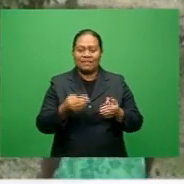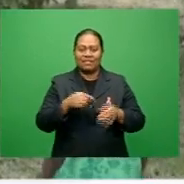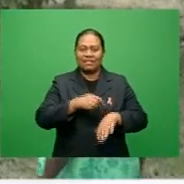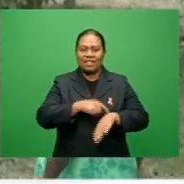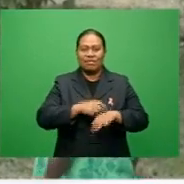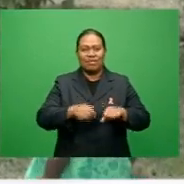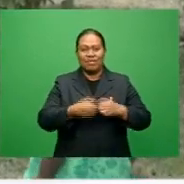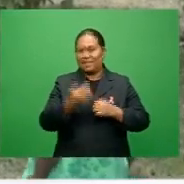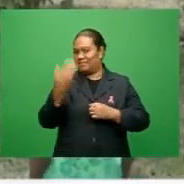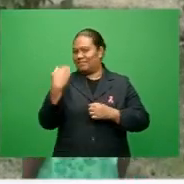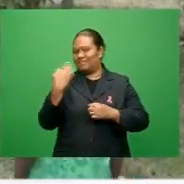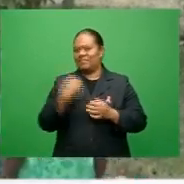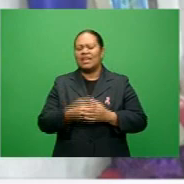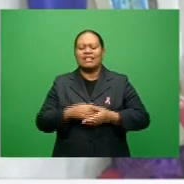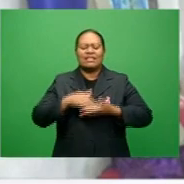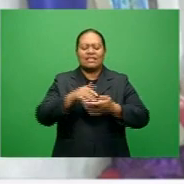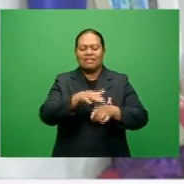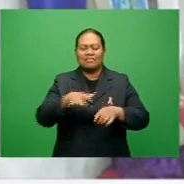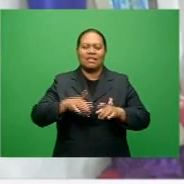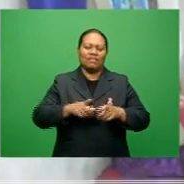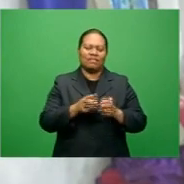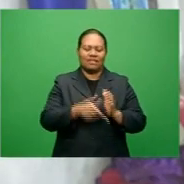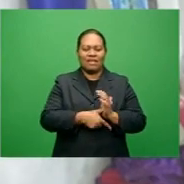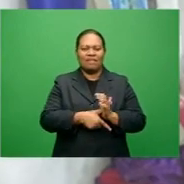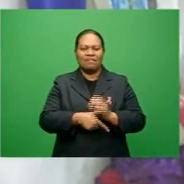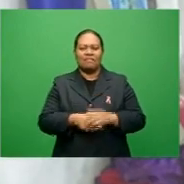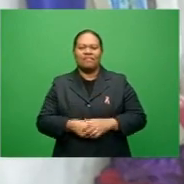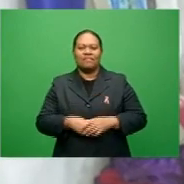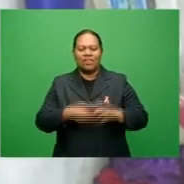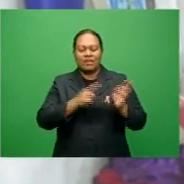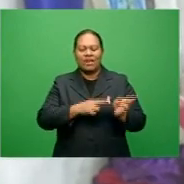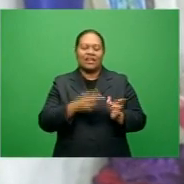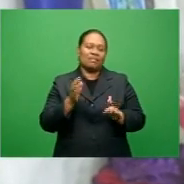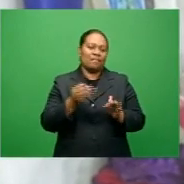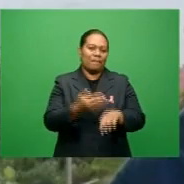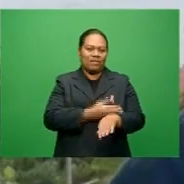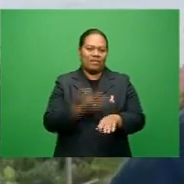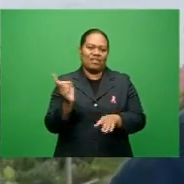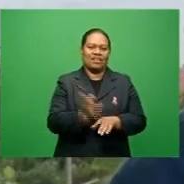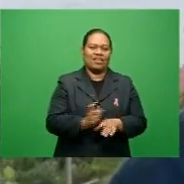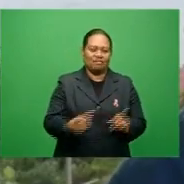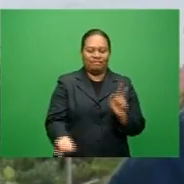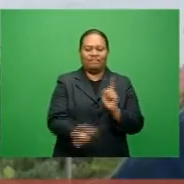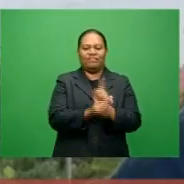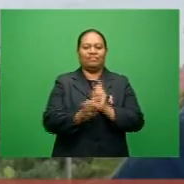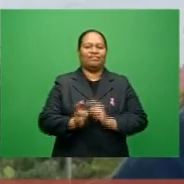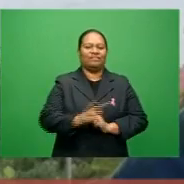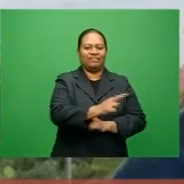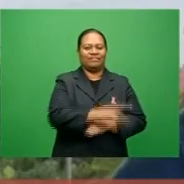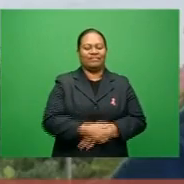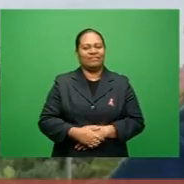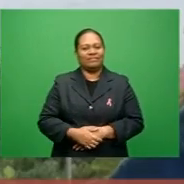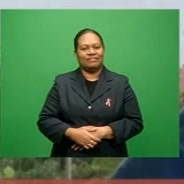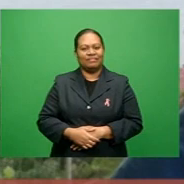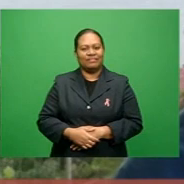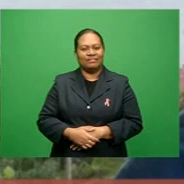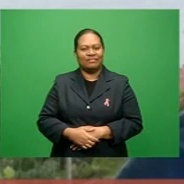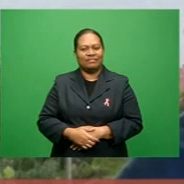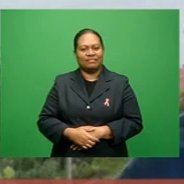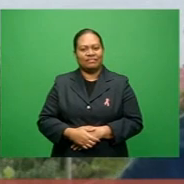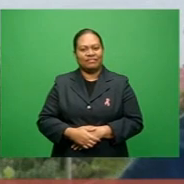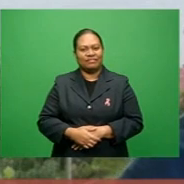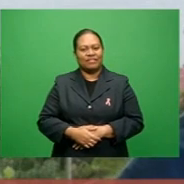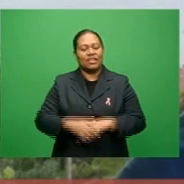fine-tune certain areas before their showdown with Rawa. Our team is it's okay